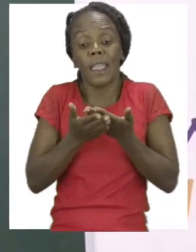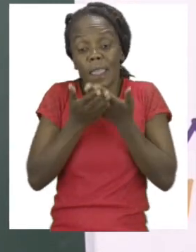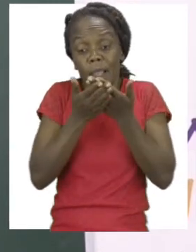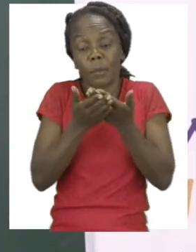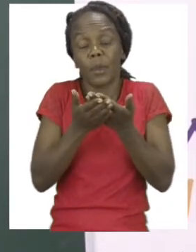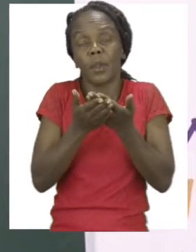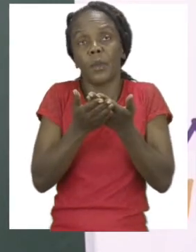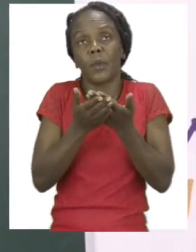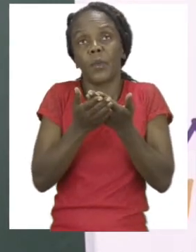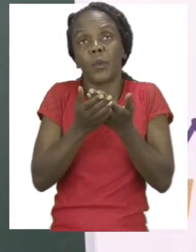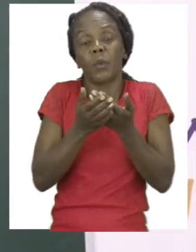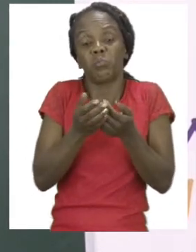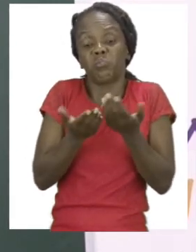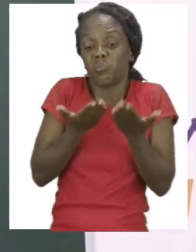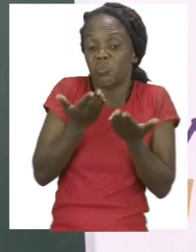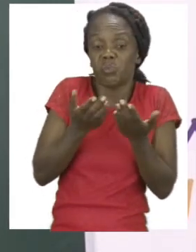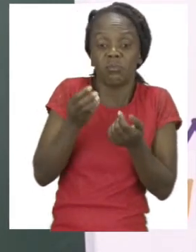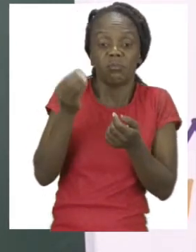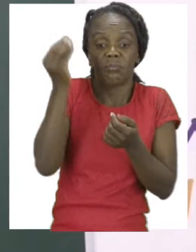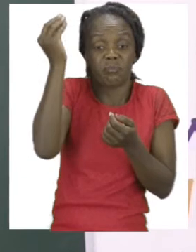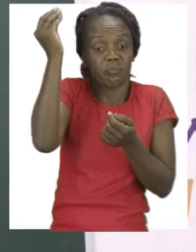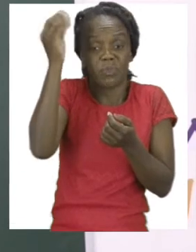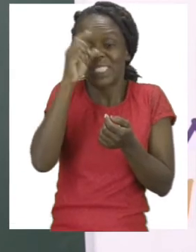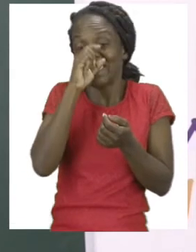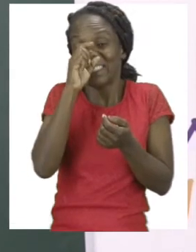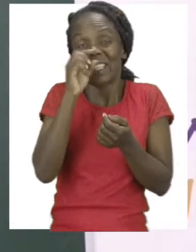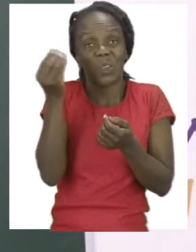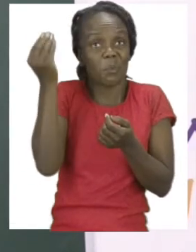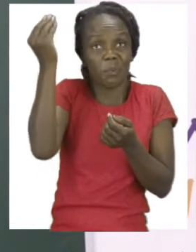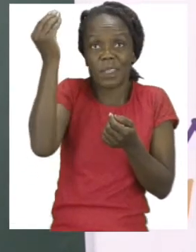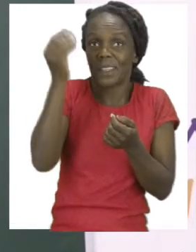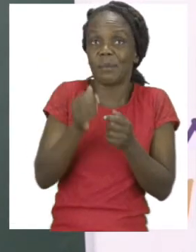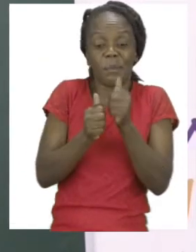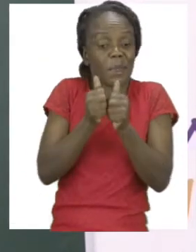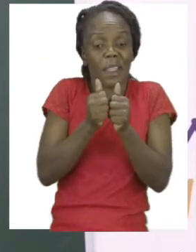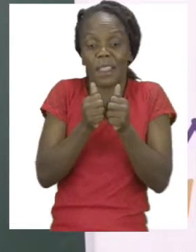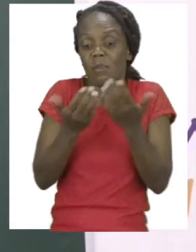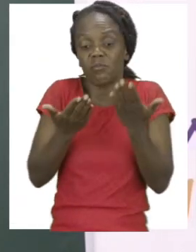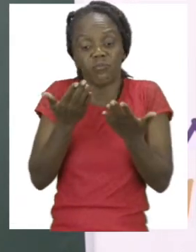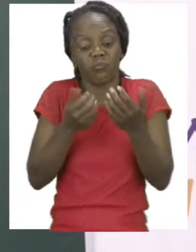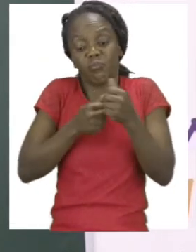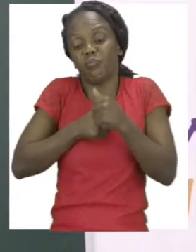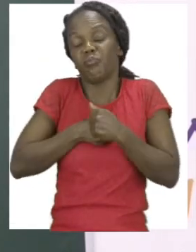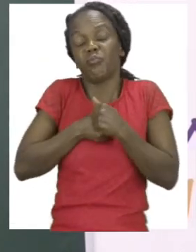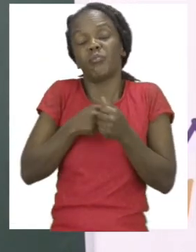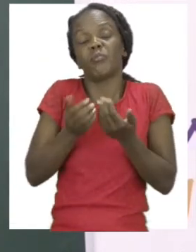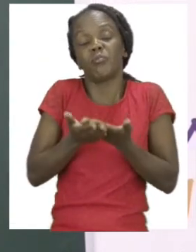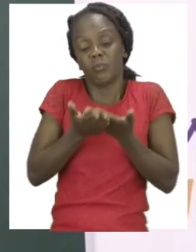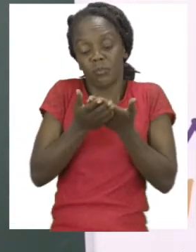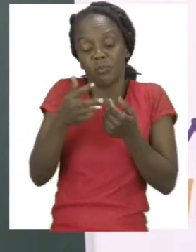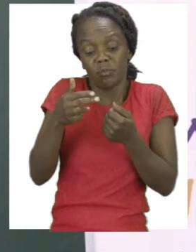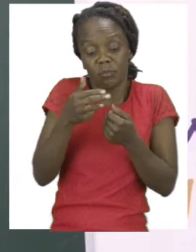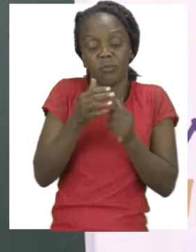you and you are holding your pair of scissors correctly. And when you are done, please put your pair of